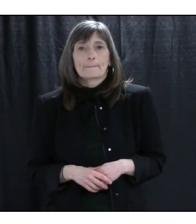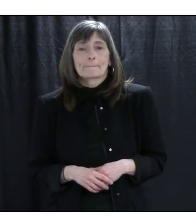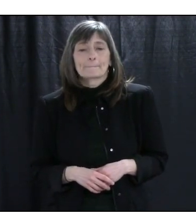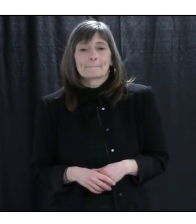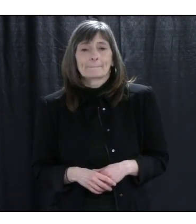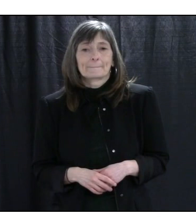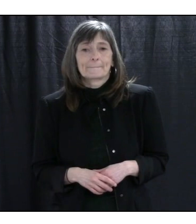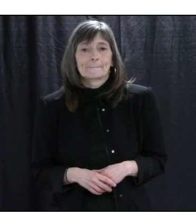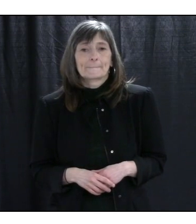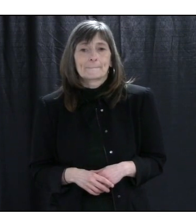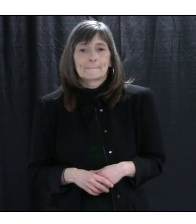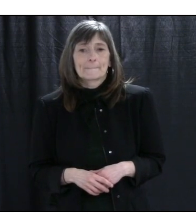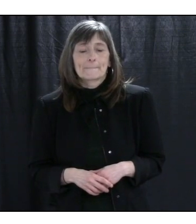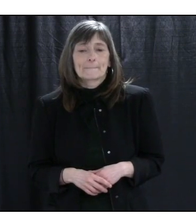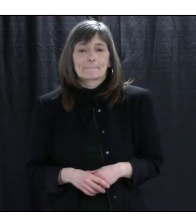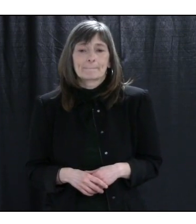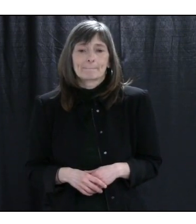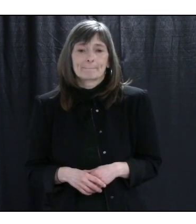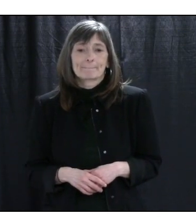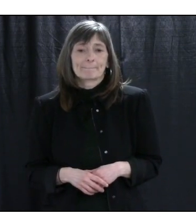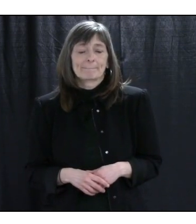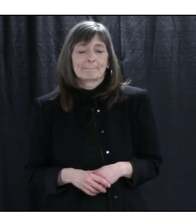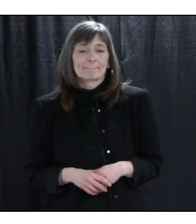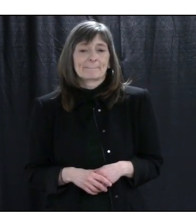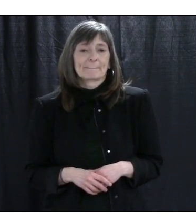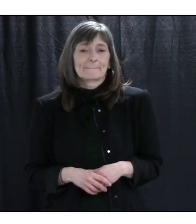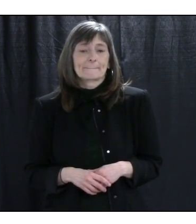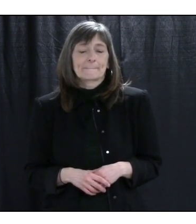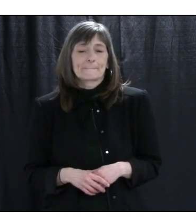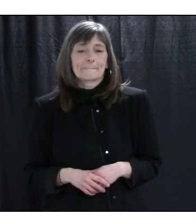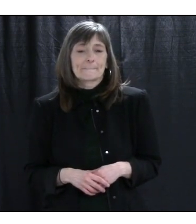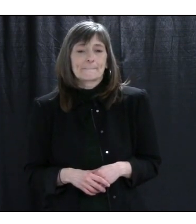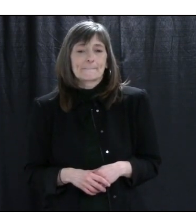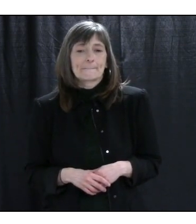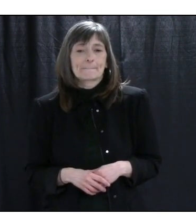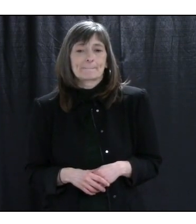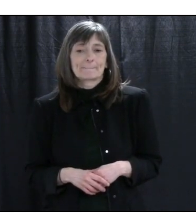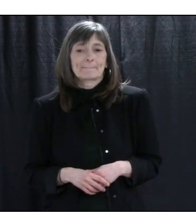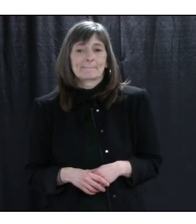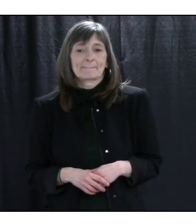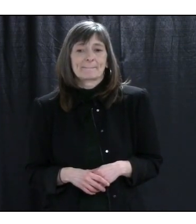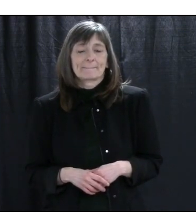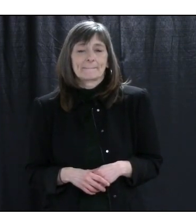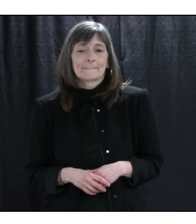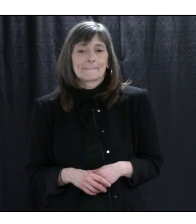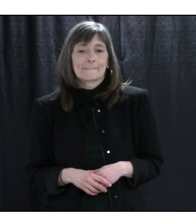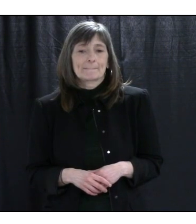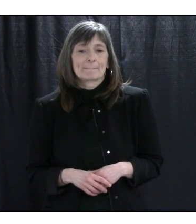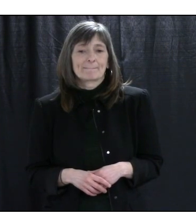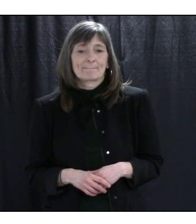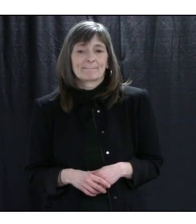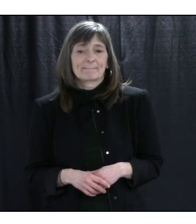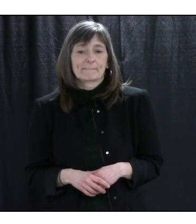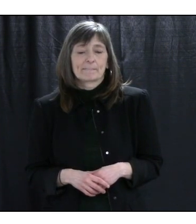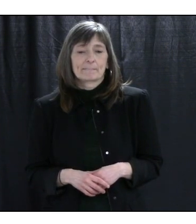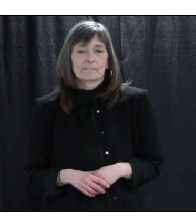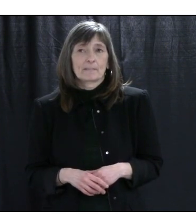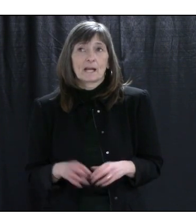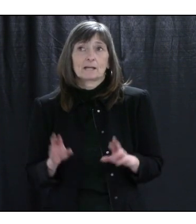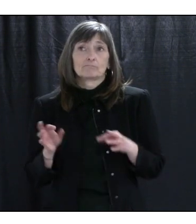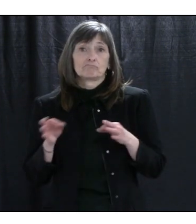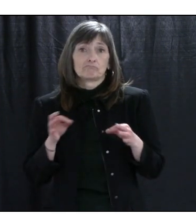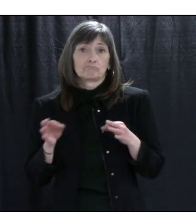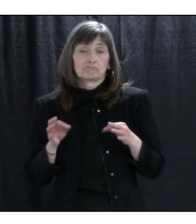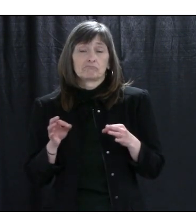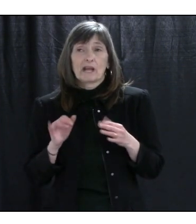will run through the telephone queue, and I will call on each reporter by name to ask questions. Please do not press *1 until your name has